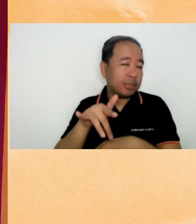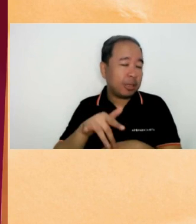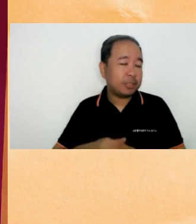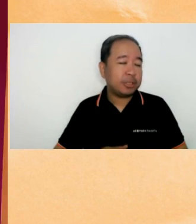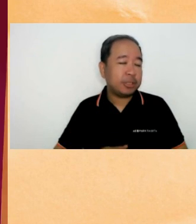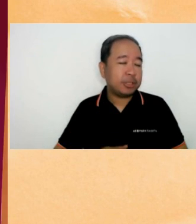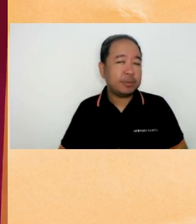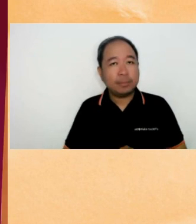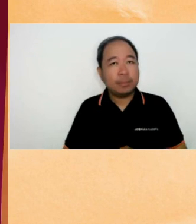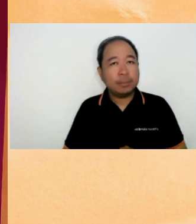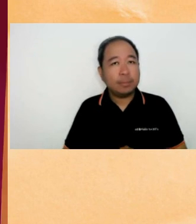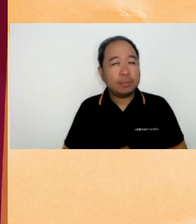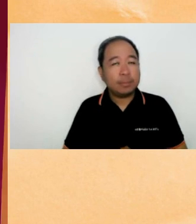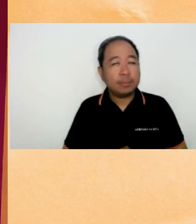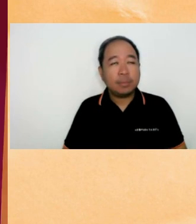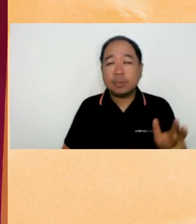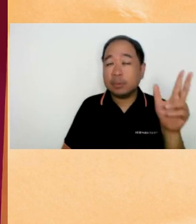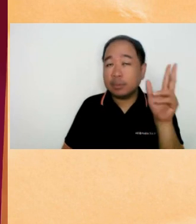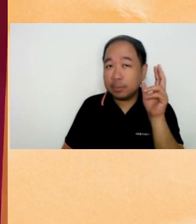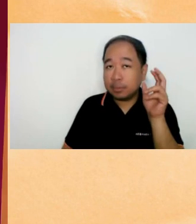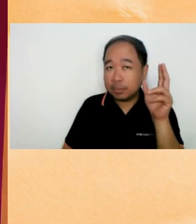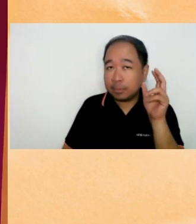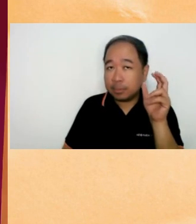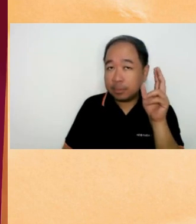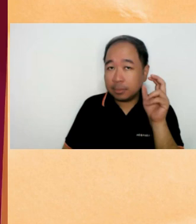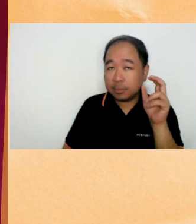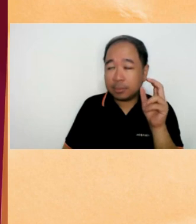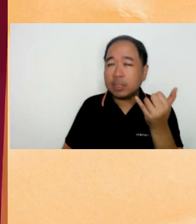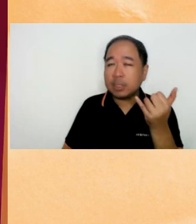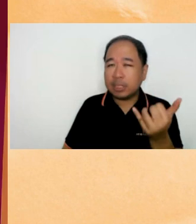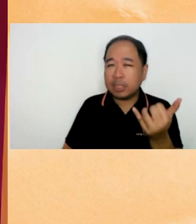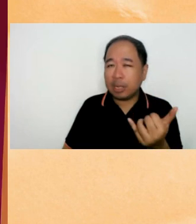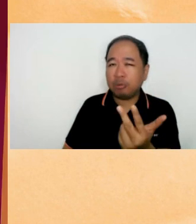Listen closely and name 3 things you can hear.